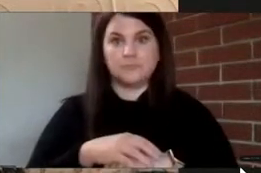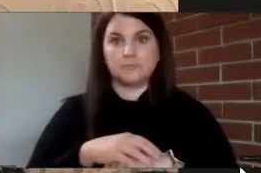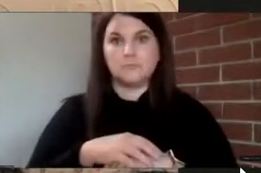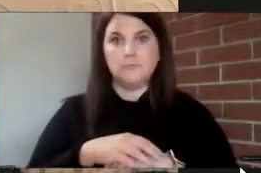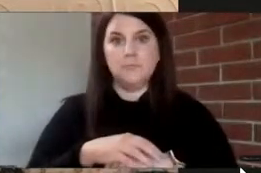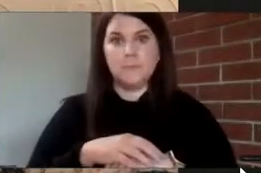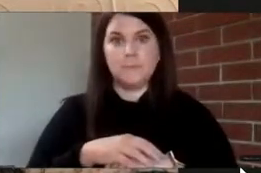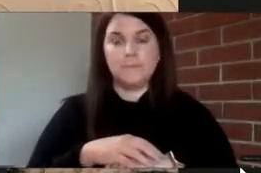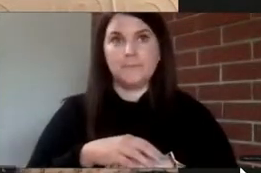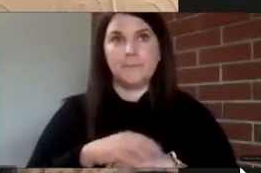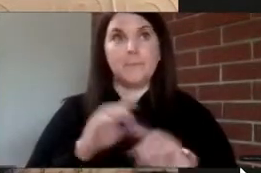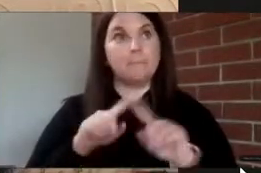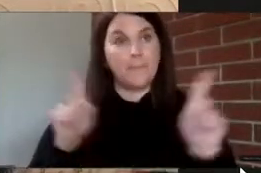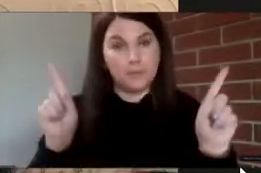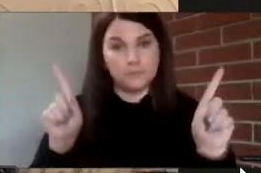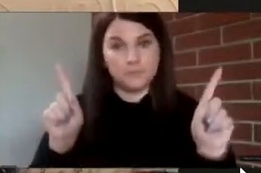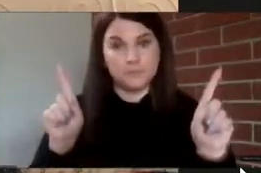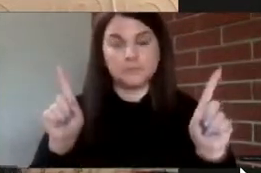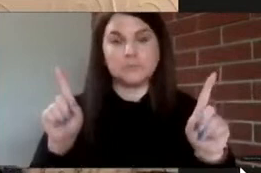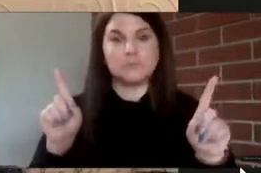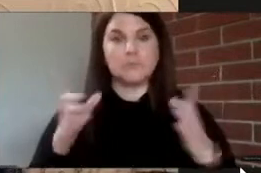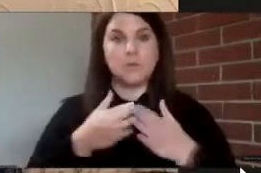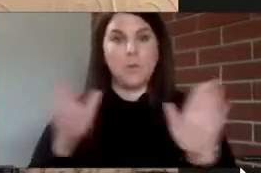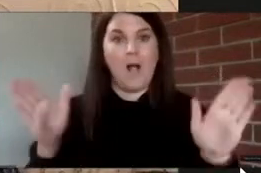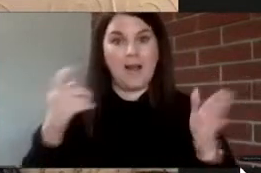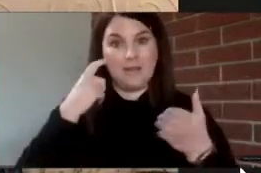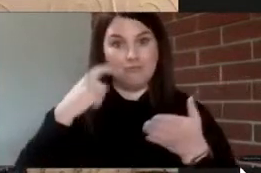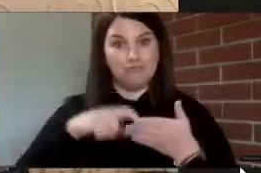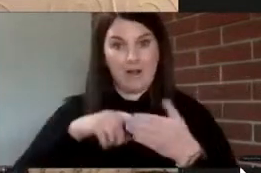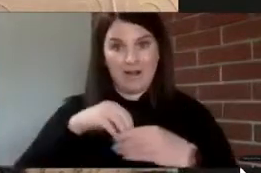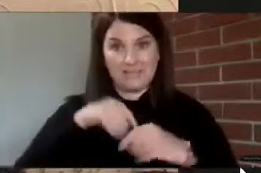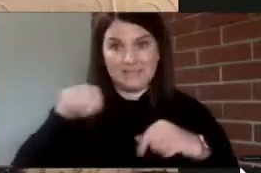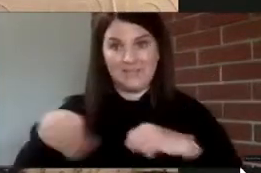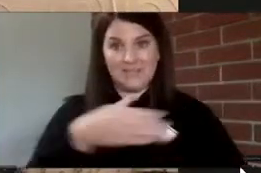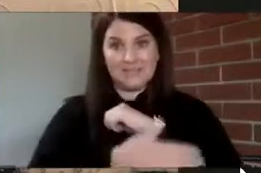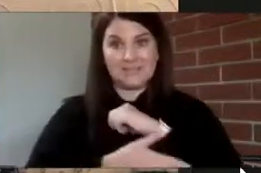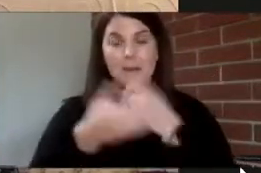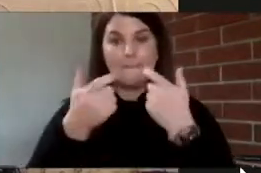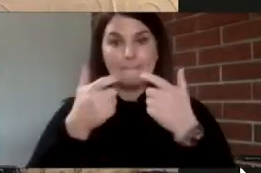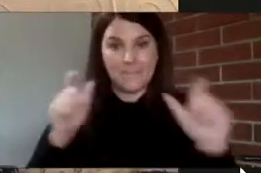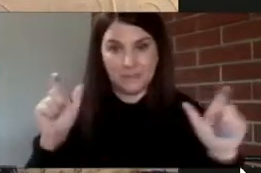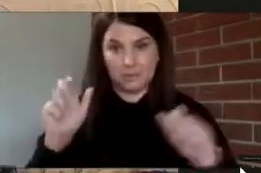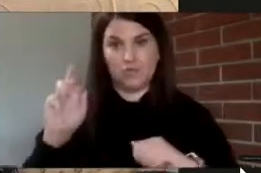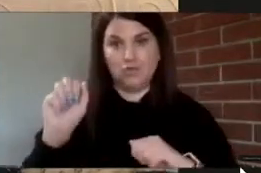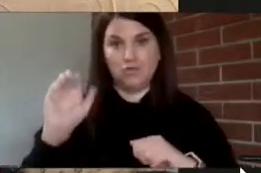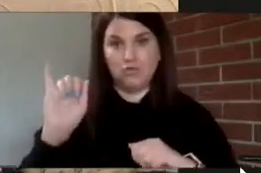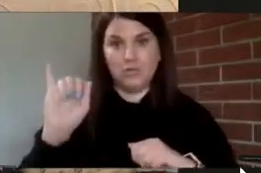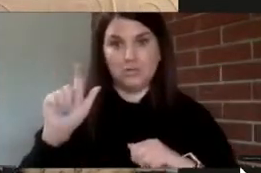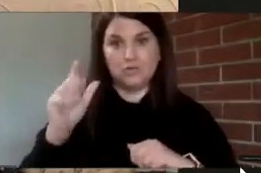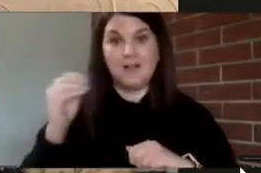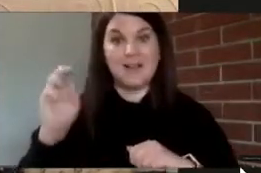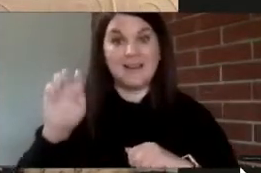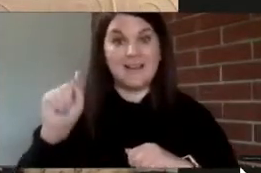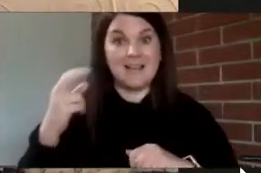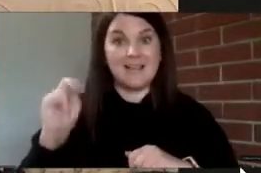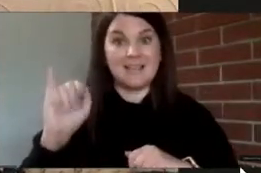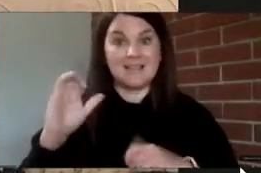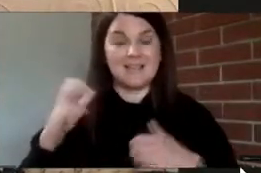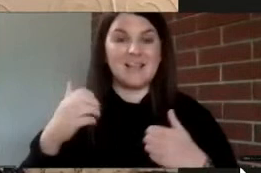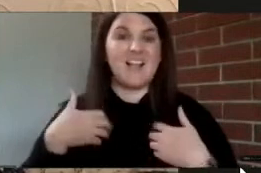But it's widely recognized in this country that major racial and ethnic health disparities are in our